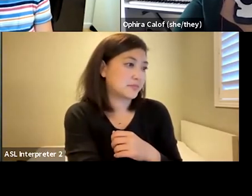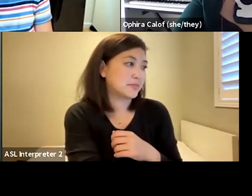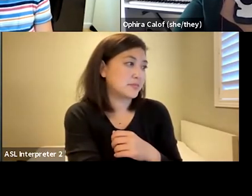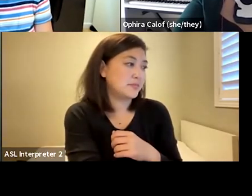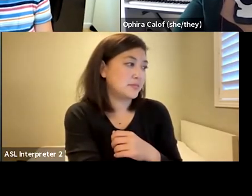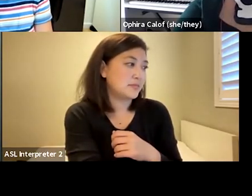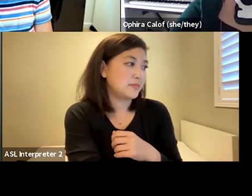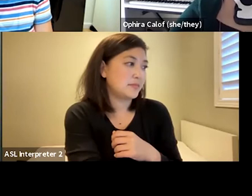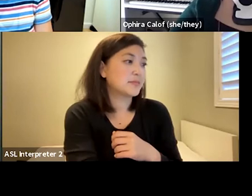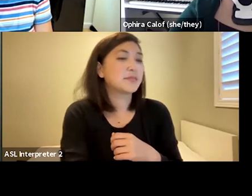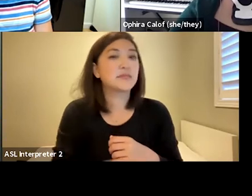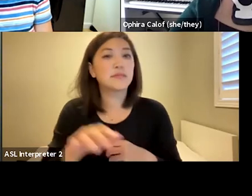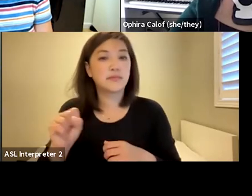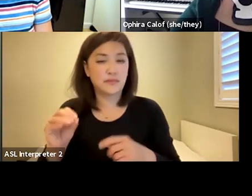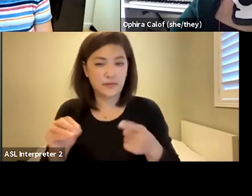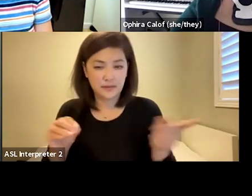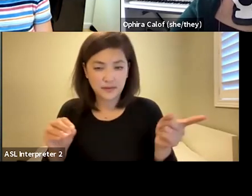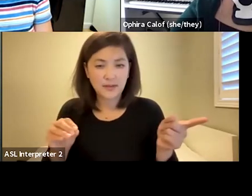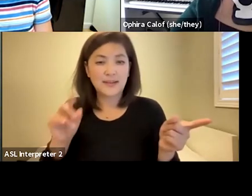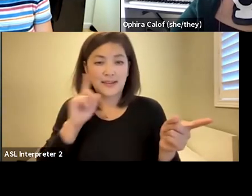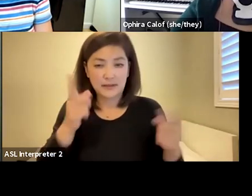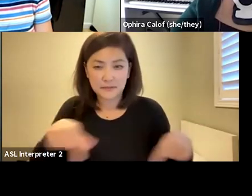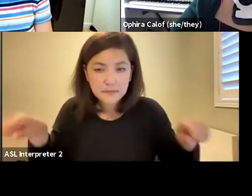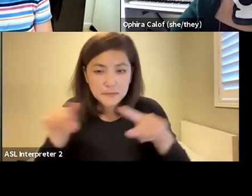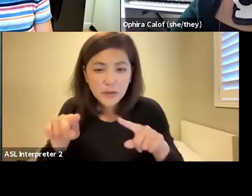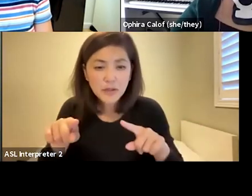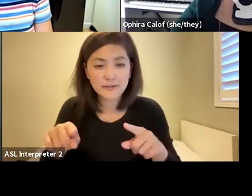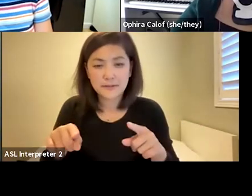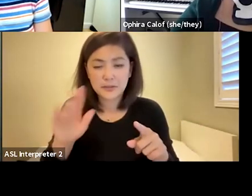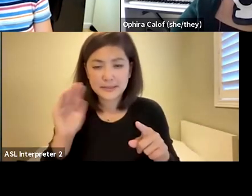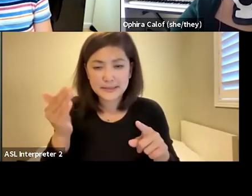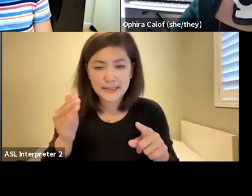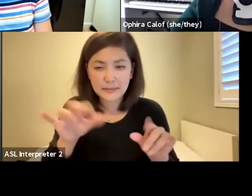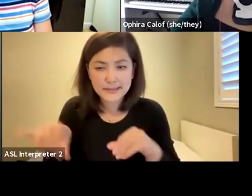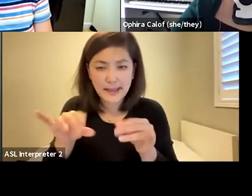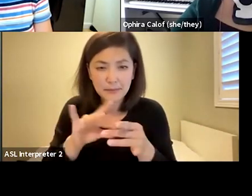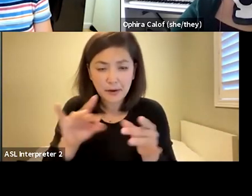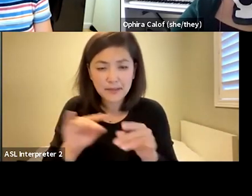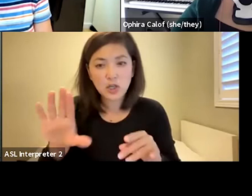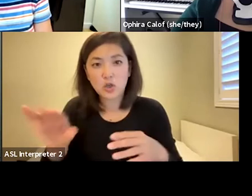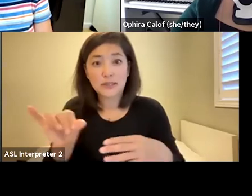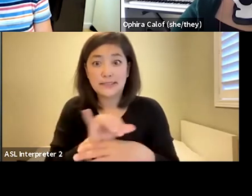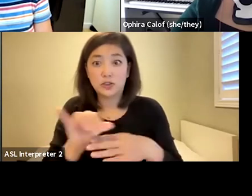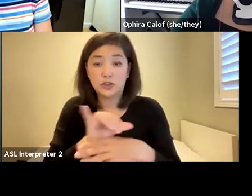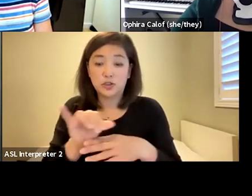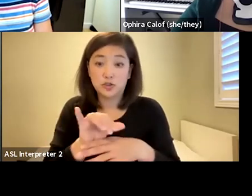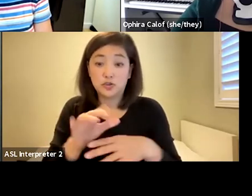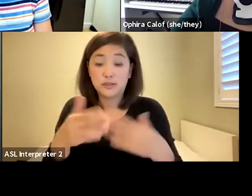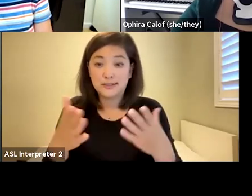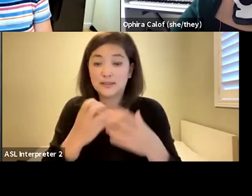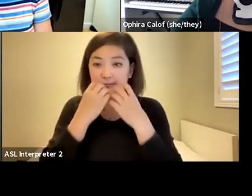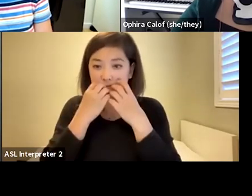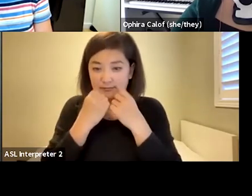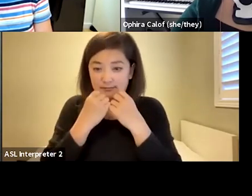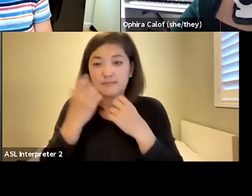So I feel like something that you guys are all collectively hitting on is that in the industry, your value is often placed on the fact that you are